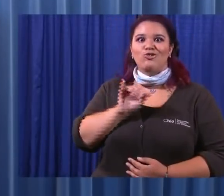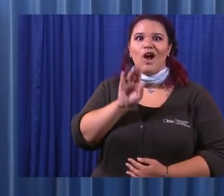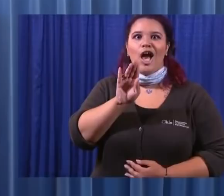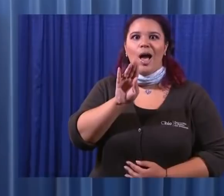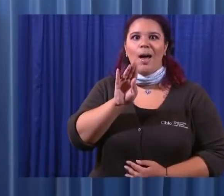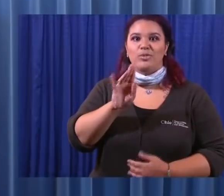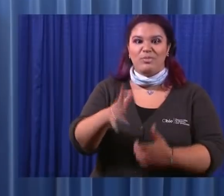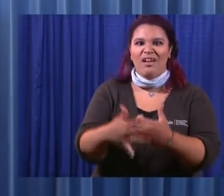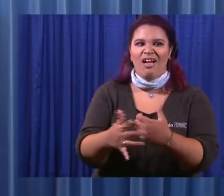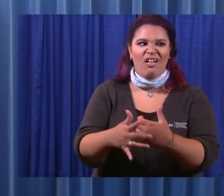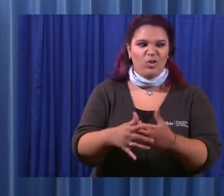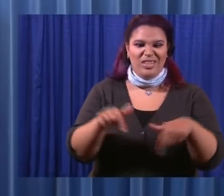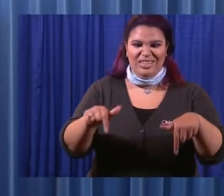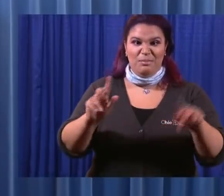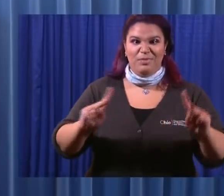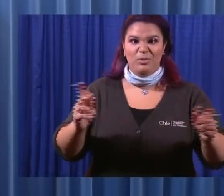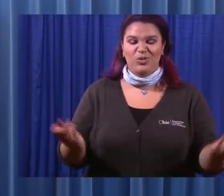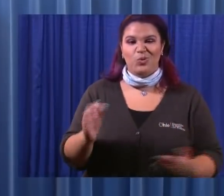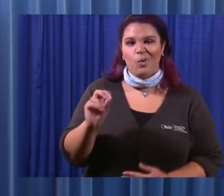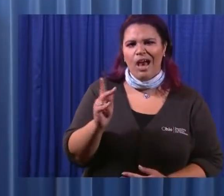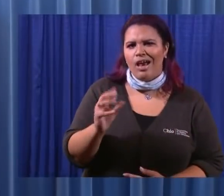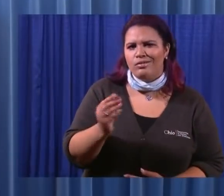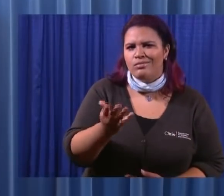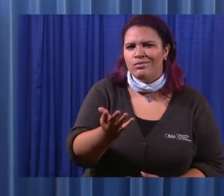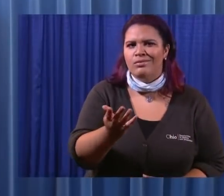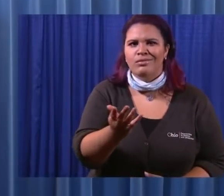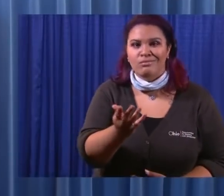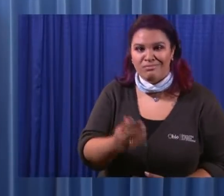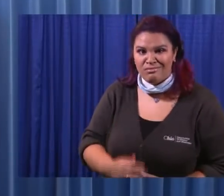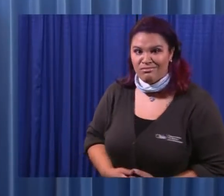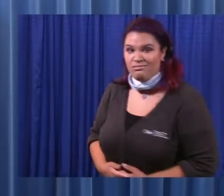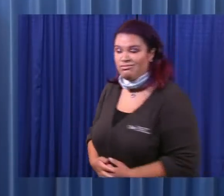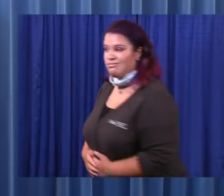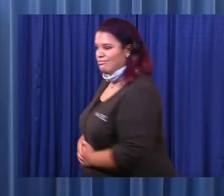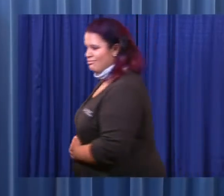Well, Jim, we want it here. We think it should be here.